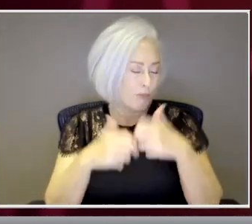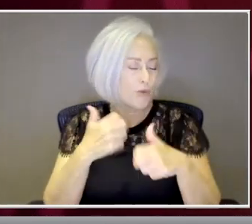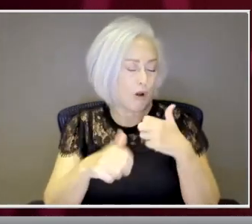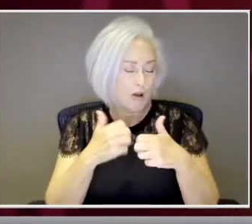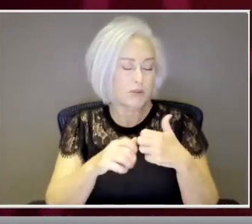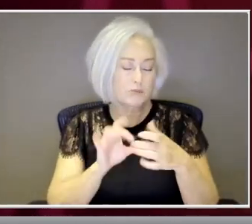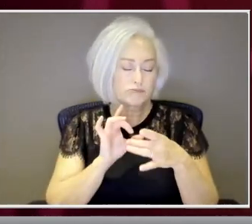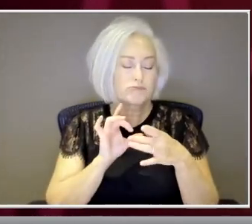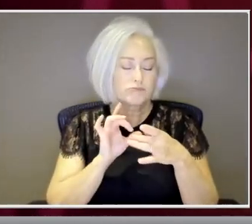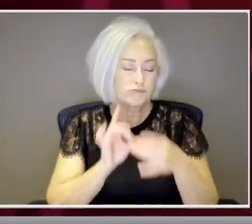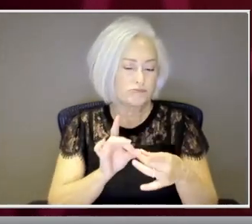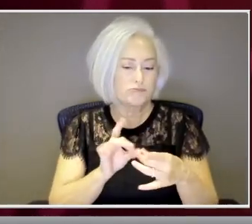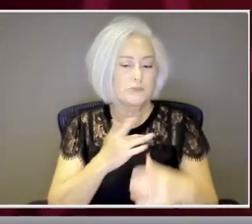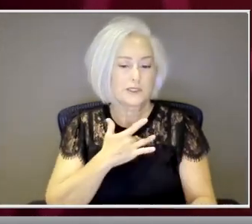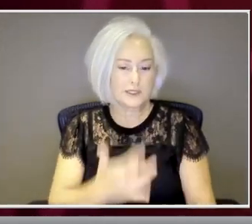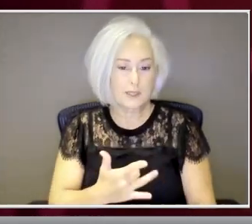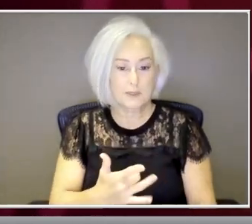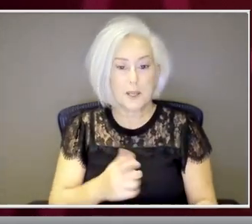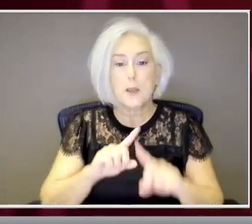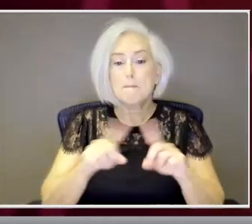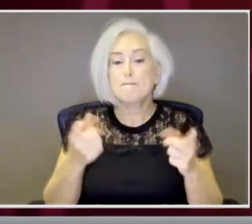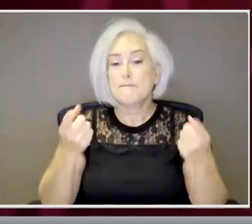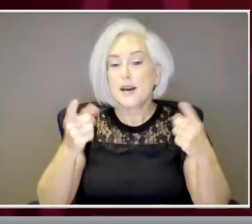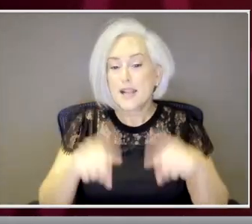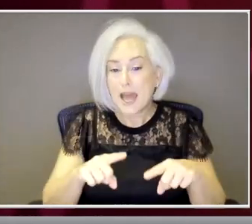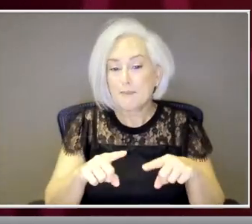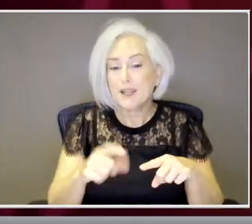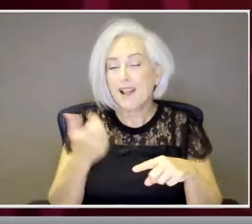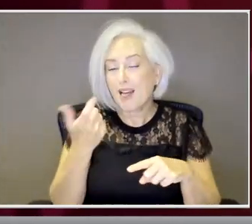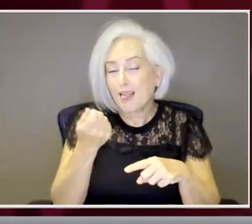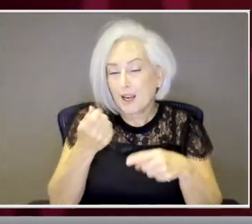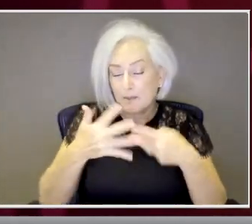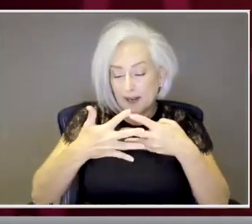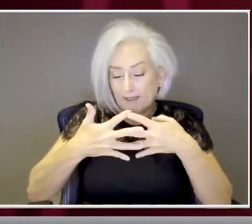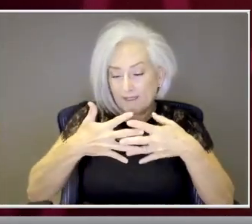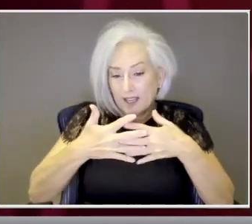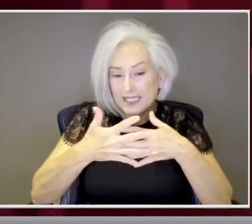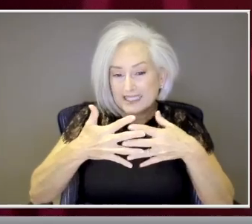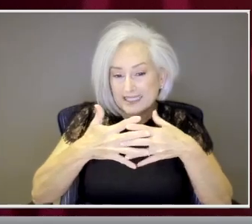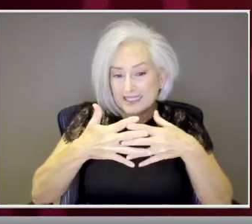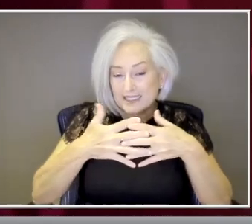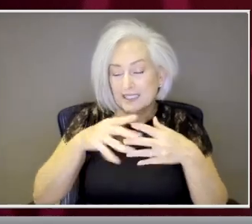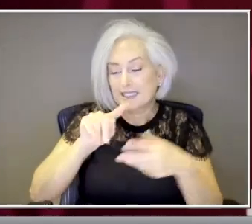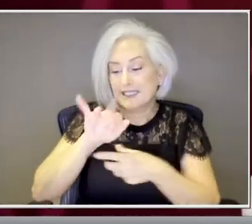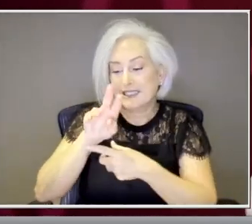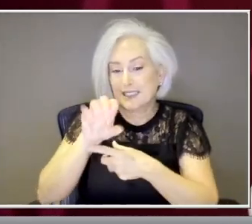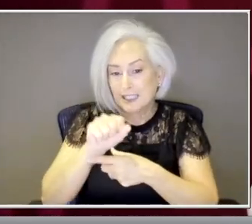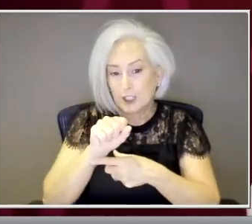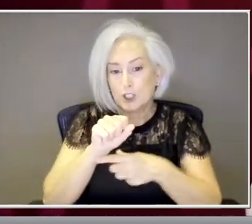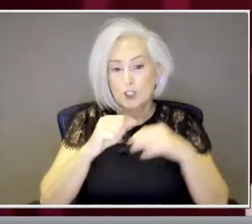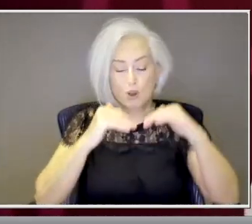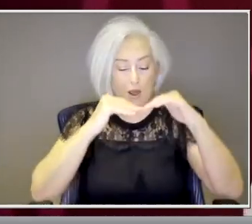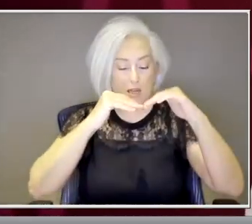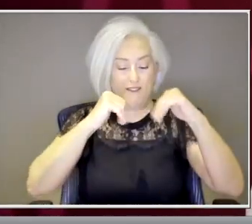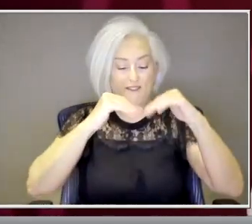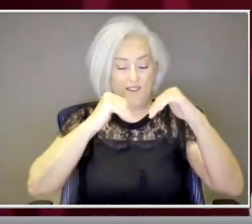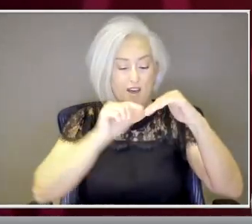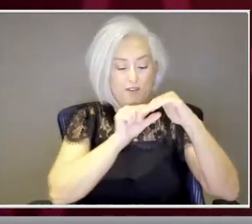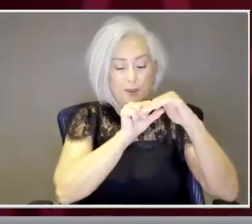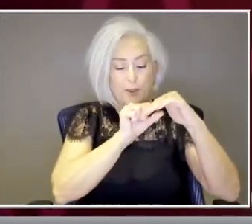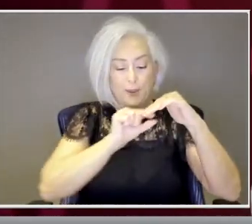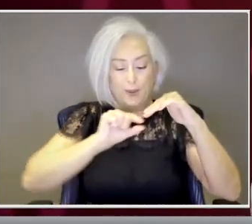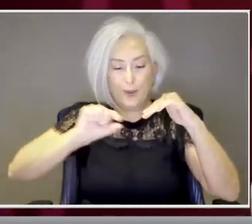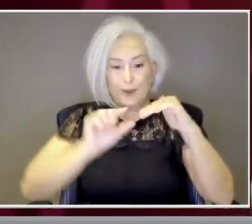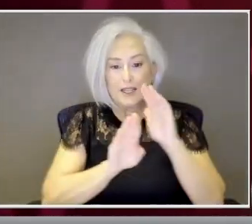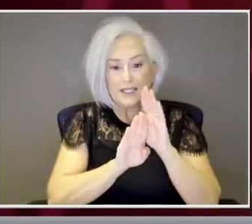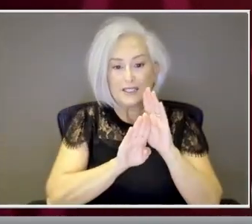basically, it's a little tissue that forms underneath that aortic valve, which is the main way that blood gets out of the heart and into the body. And if that tissue